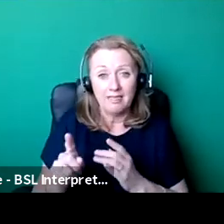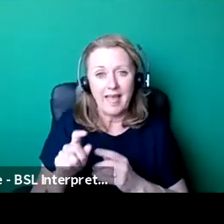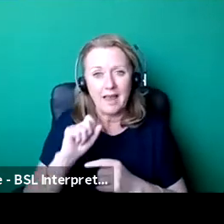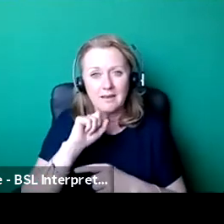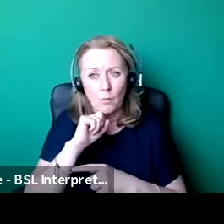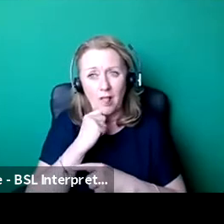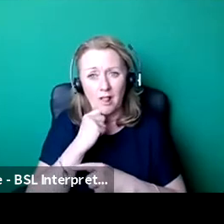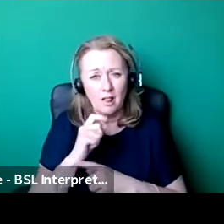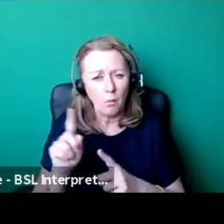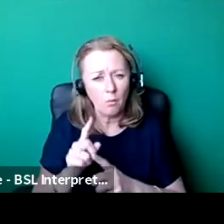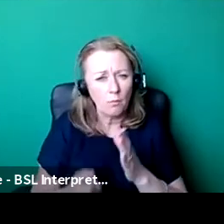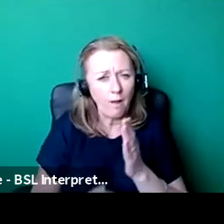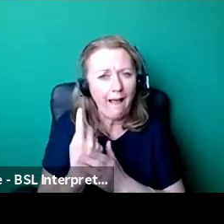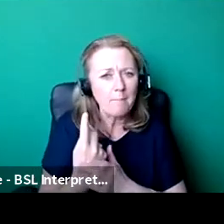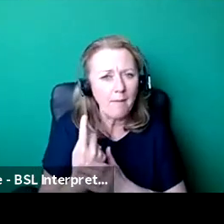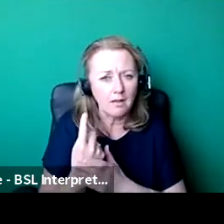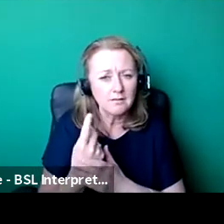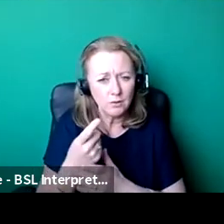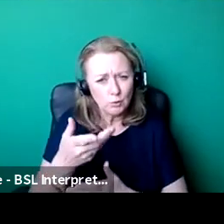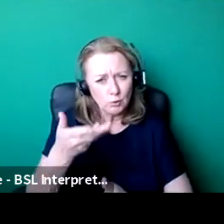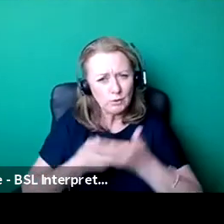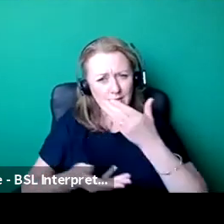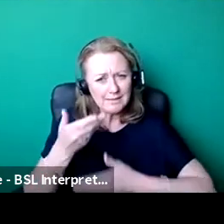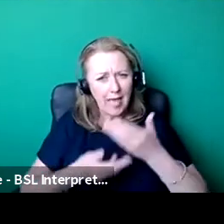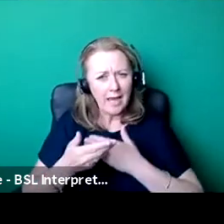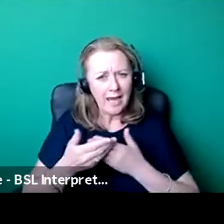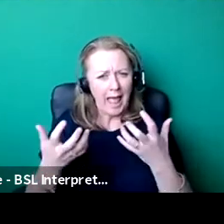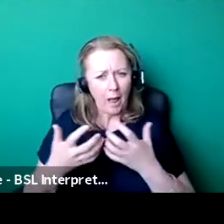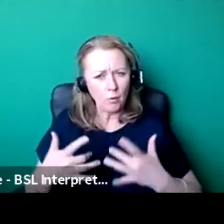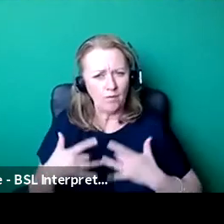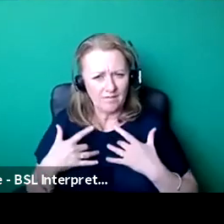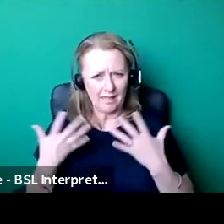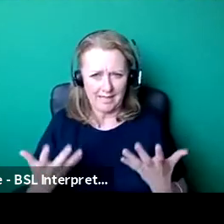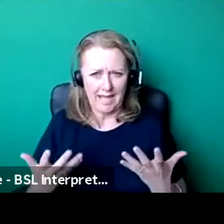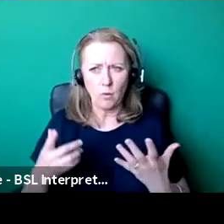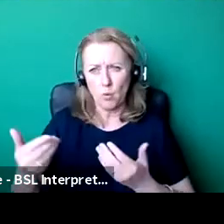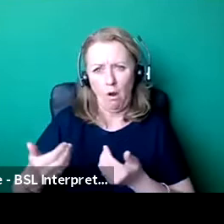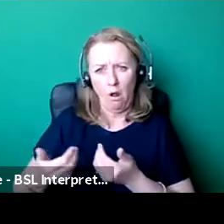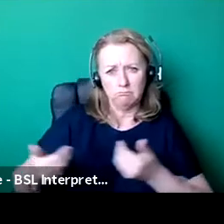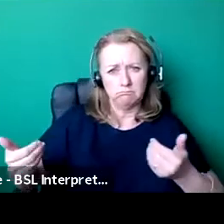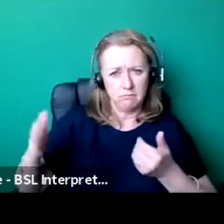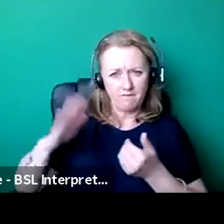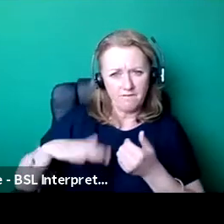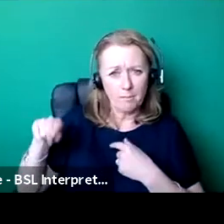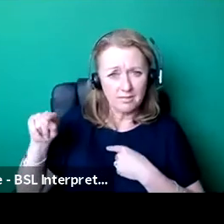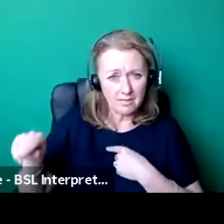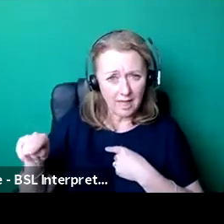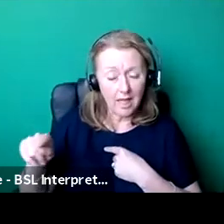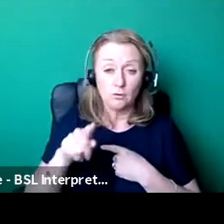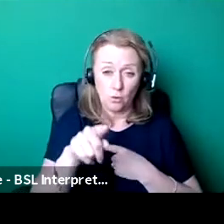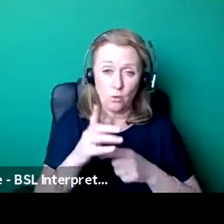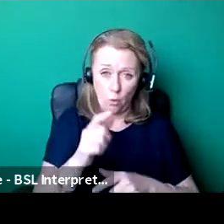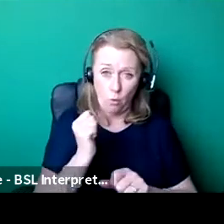in particular, I'd like it if you could tell us what you feel now that you've had distance from that, right? So how do you feel about the work that you